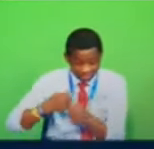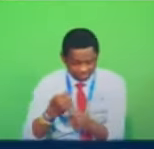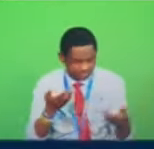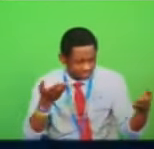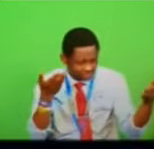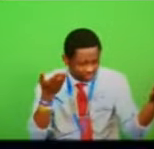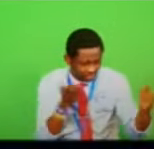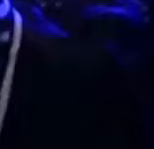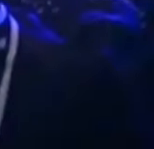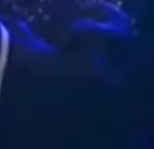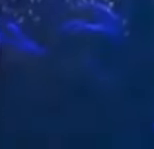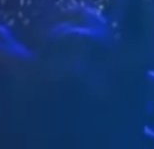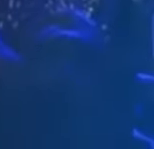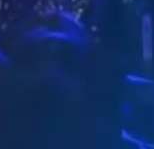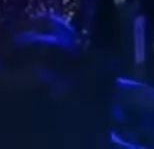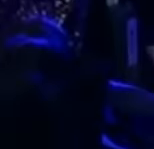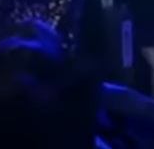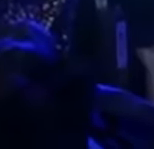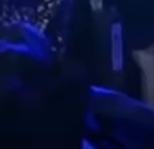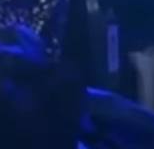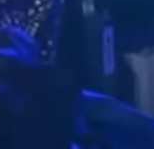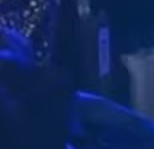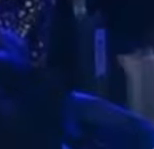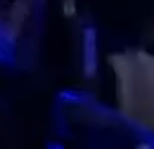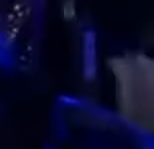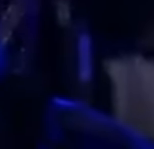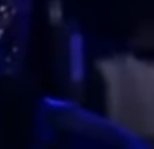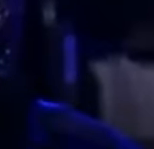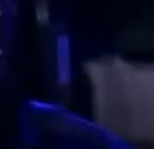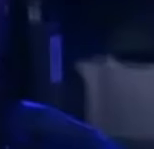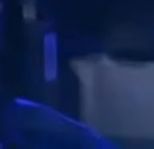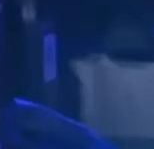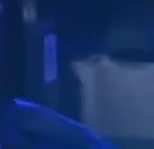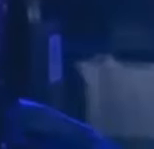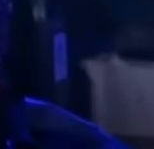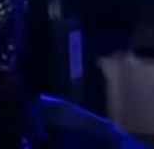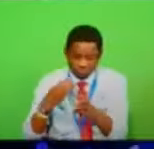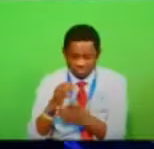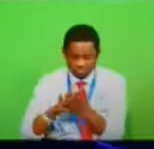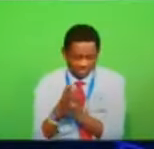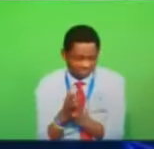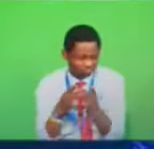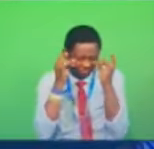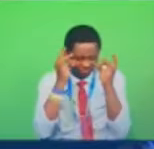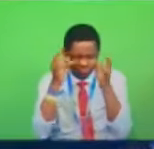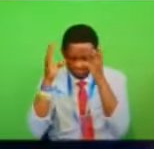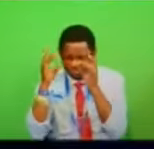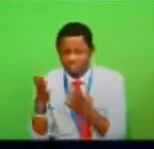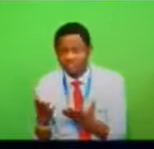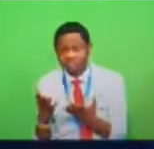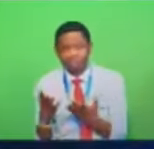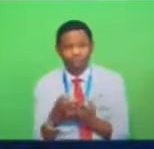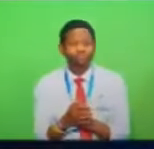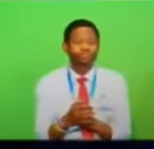off because of human activity and because the world is becoming more non-habitable. And